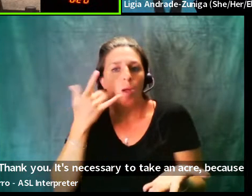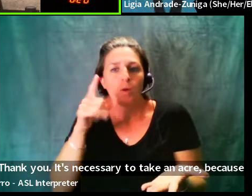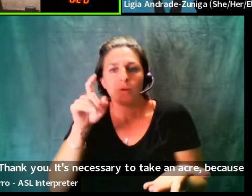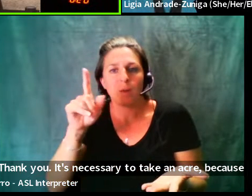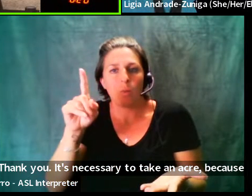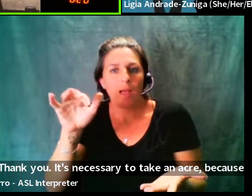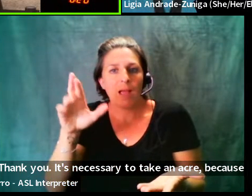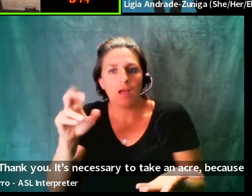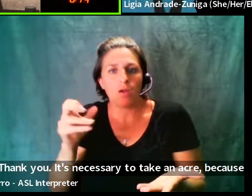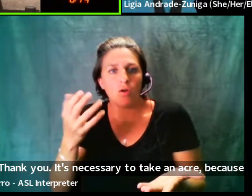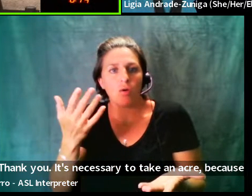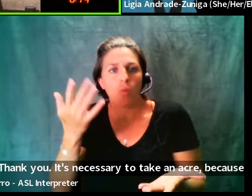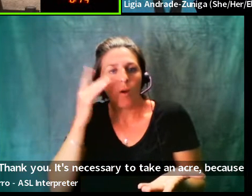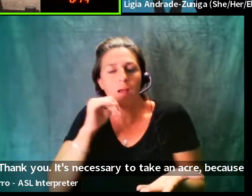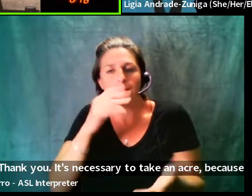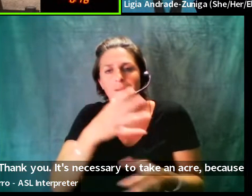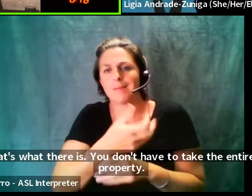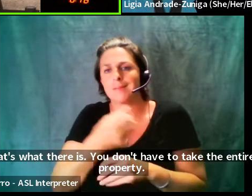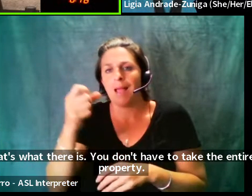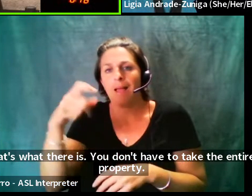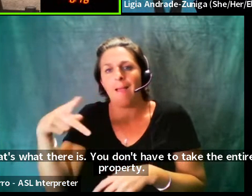don't you just take a half acre?